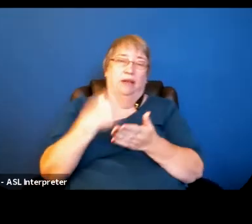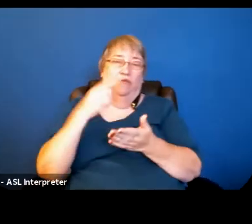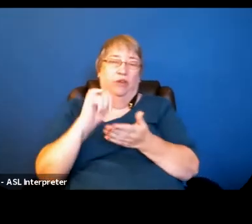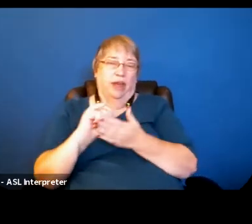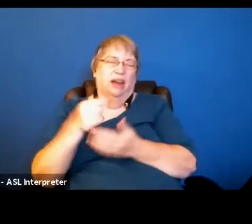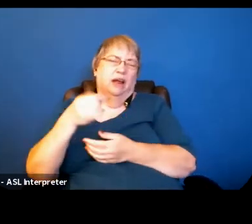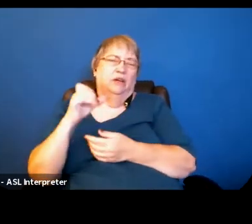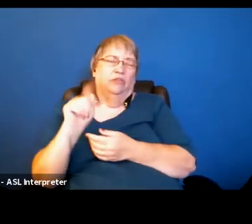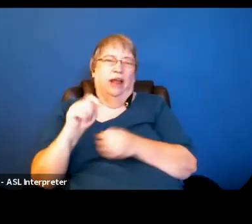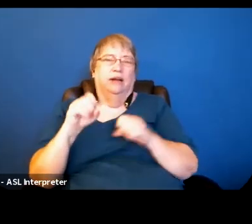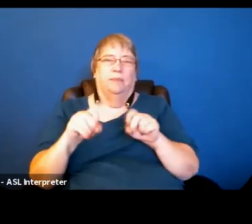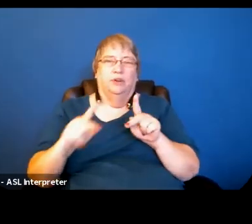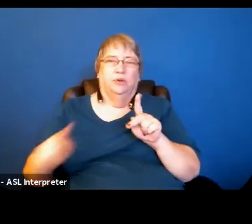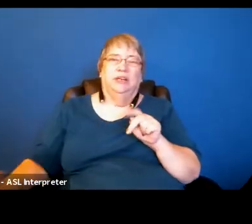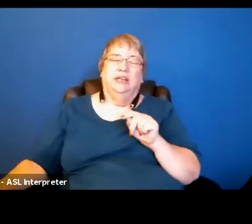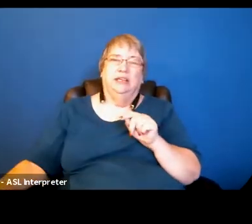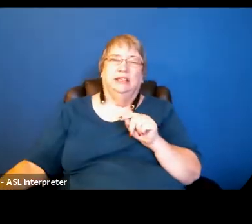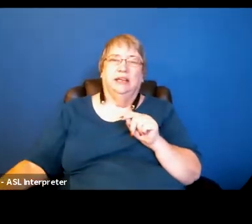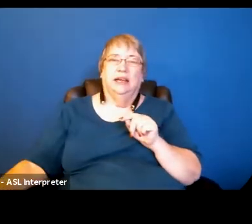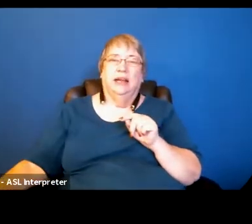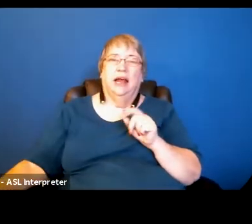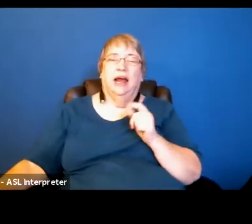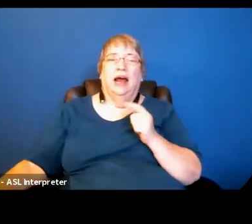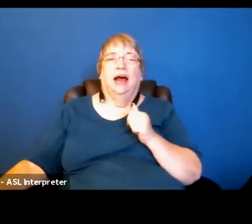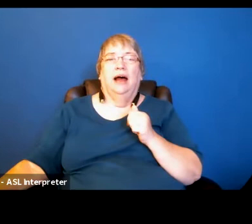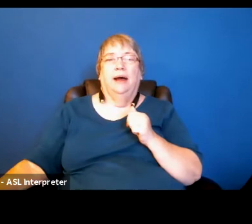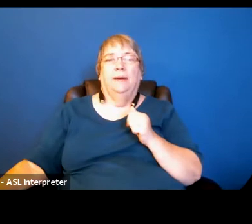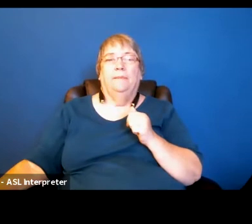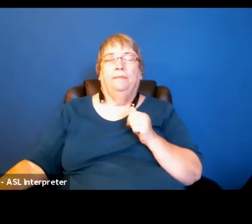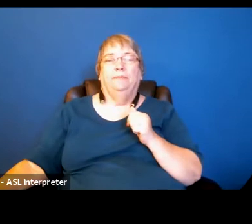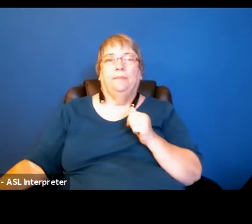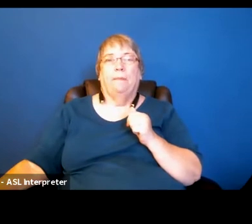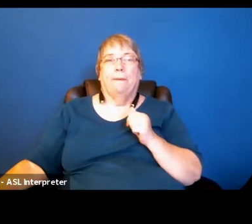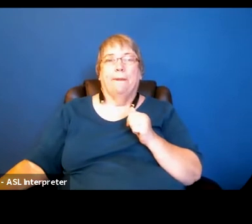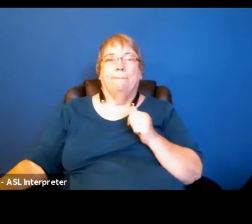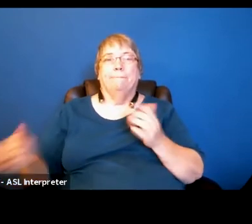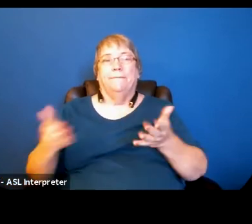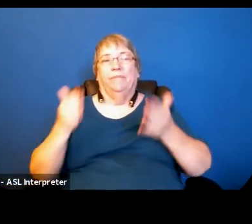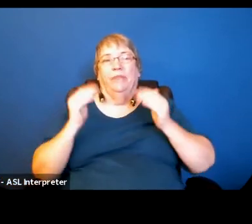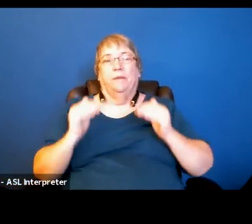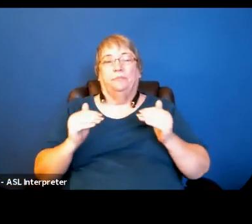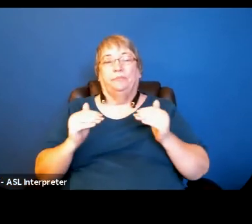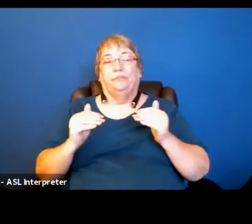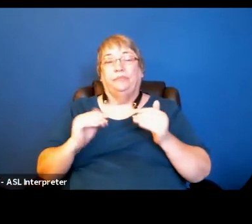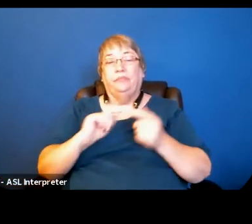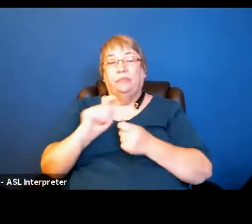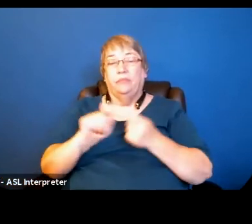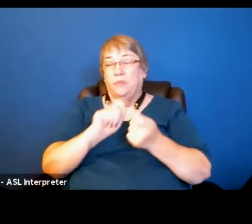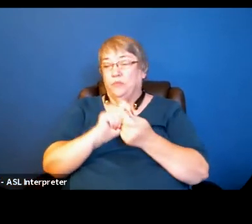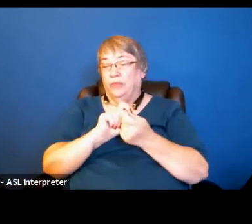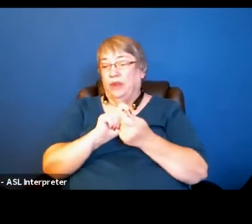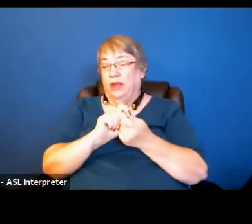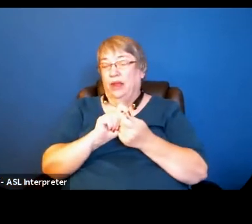opportunities in the budget request. And then I think in particular, the provider